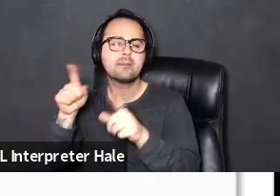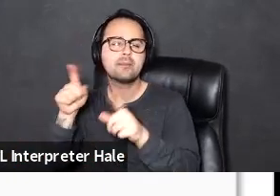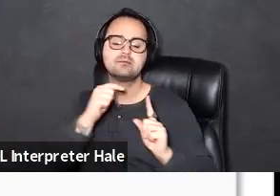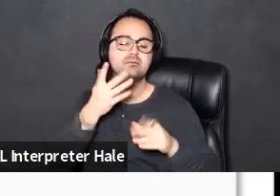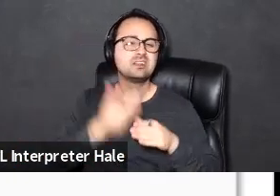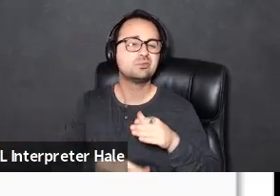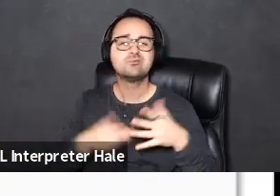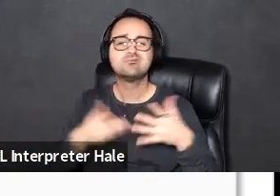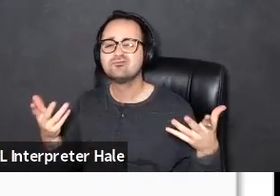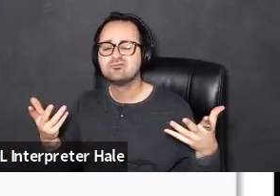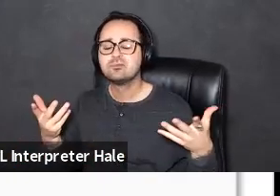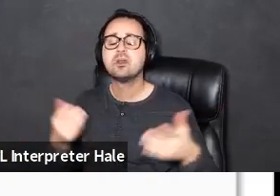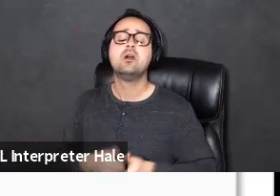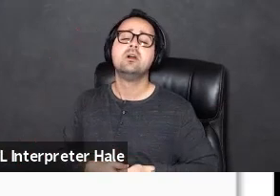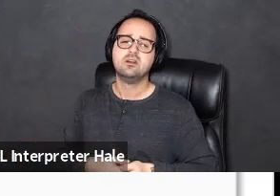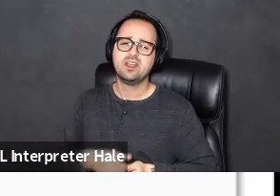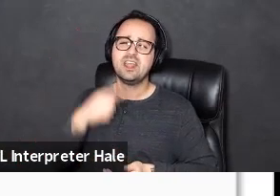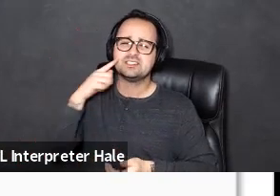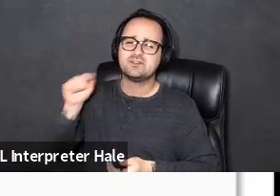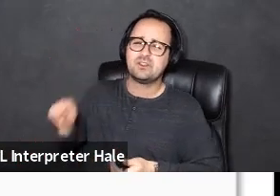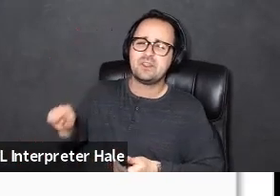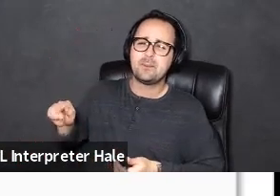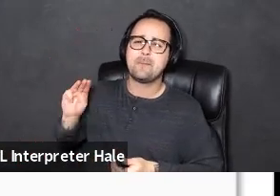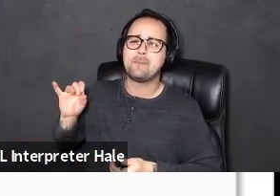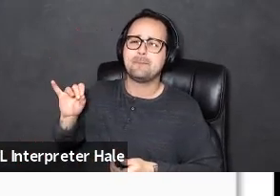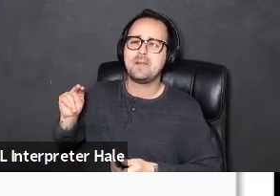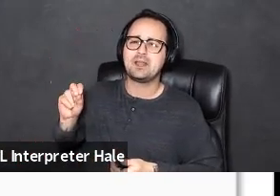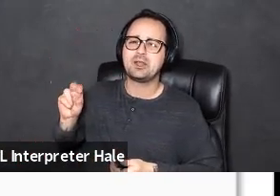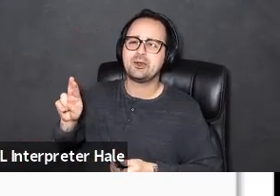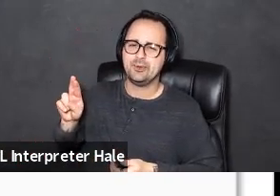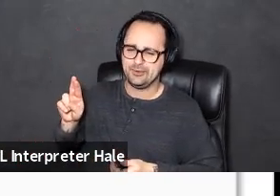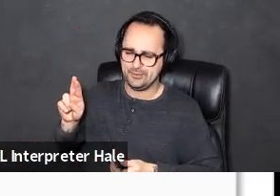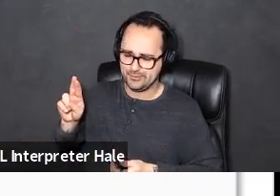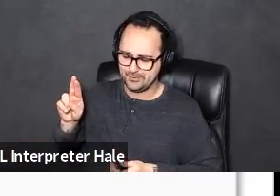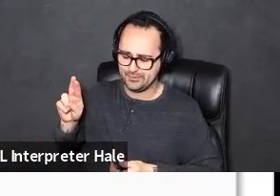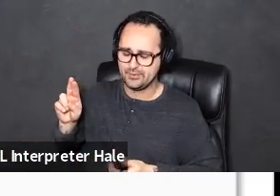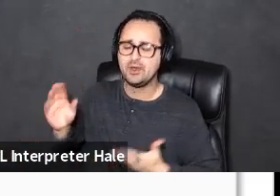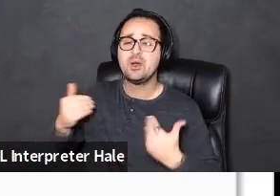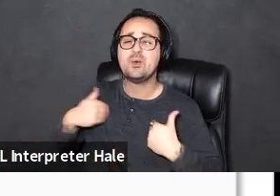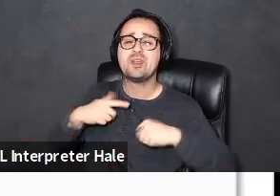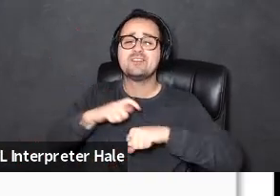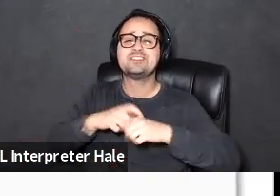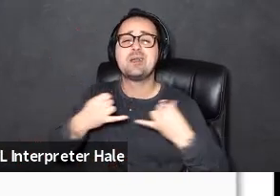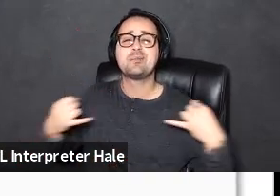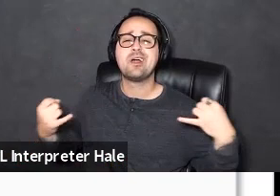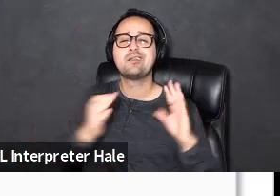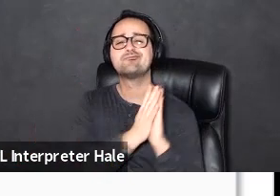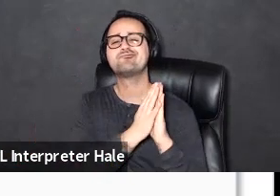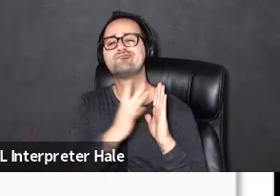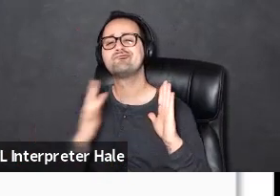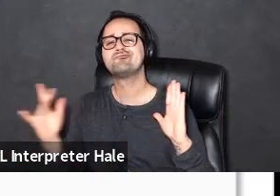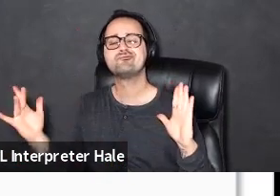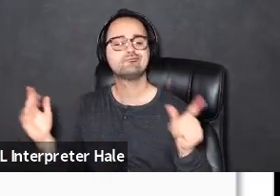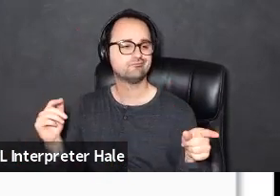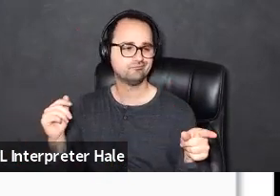case. You know, that's for the minor child when we're dealing with that. We've got a timeline here that we deal with. You